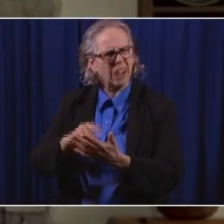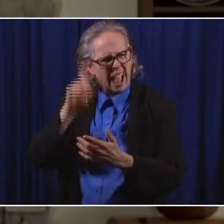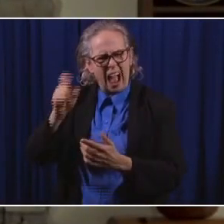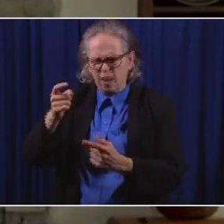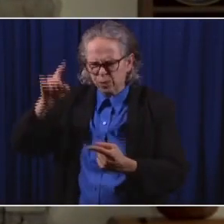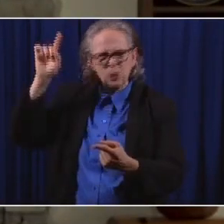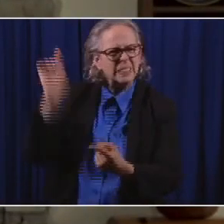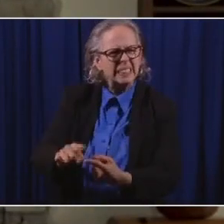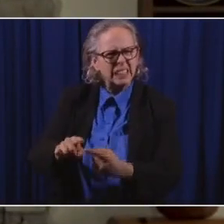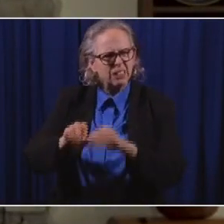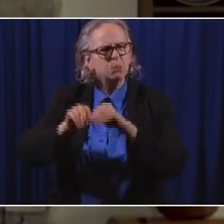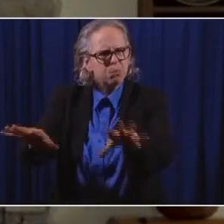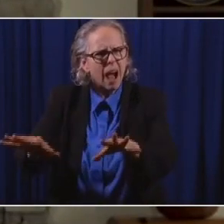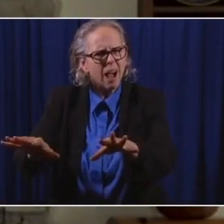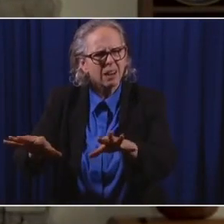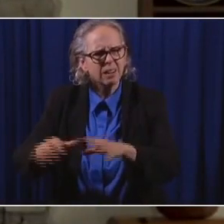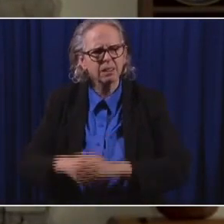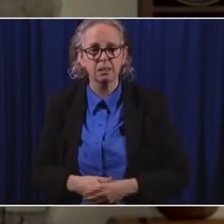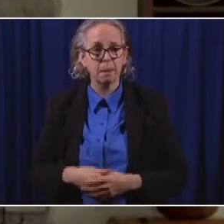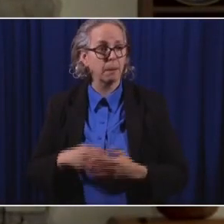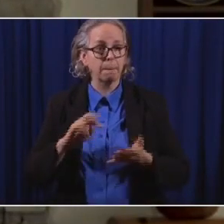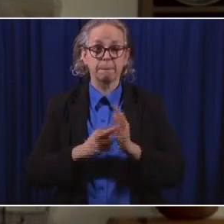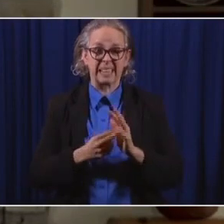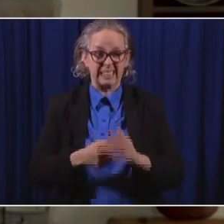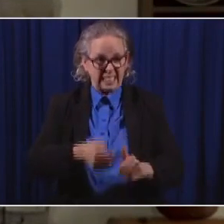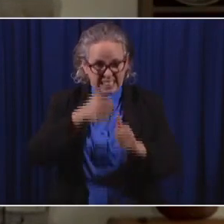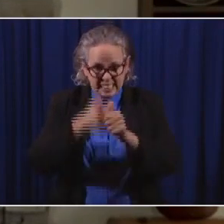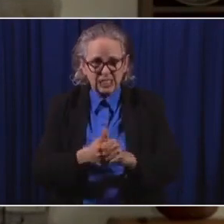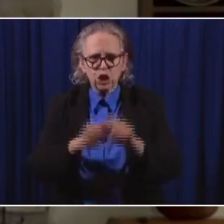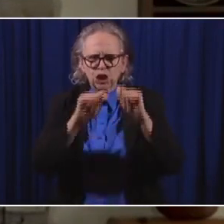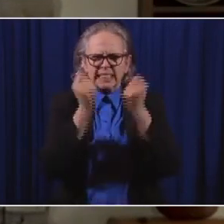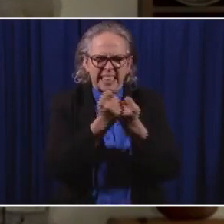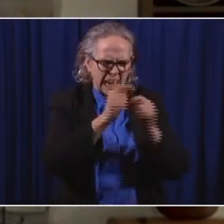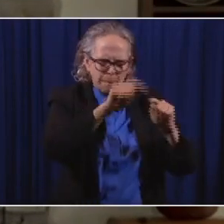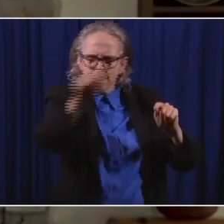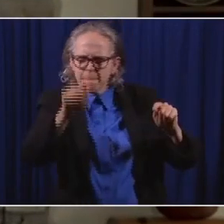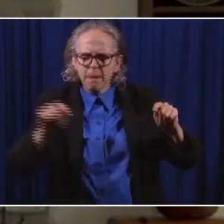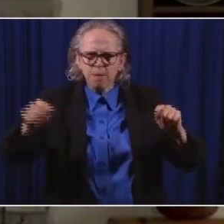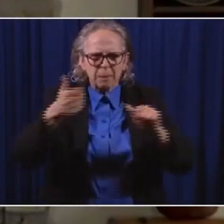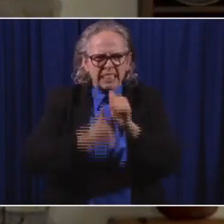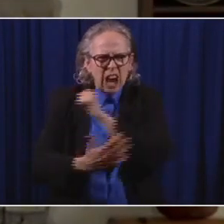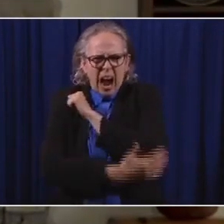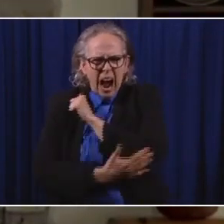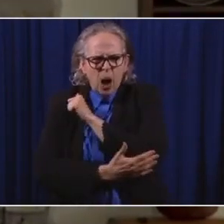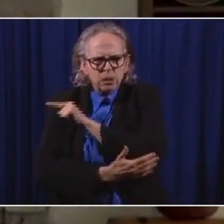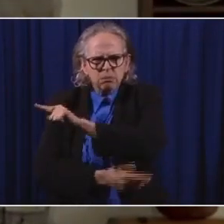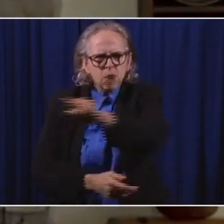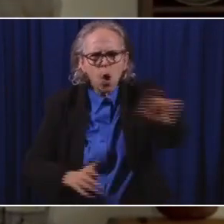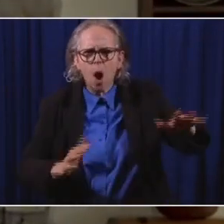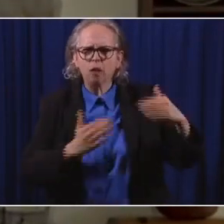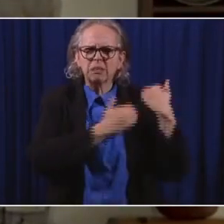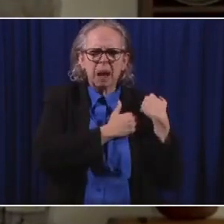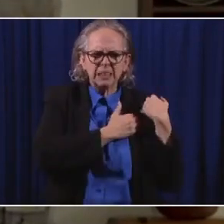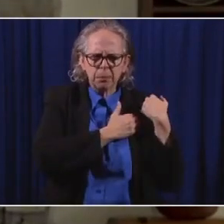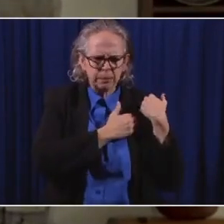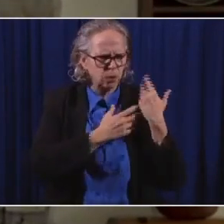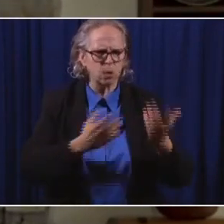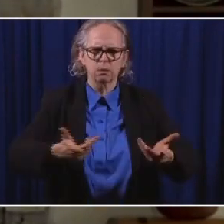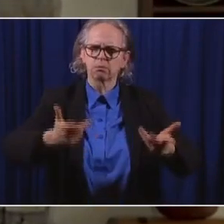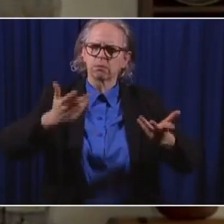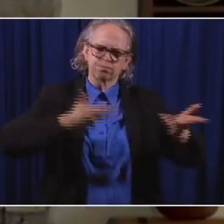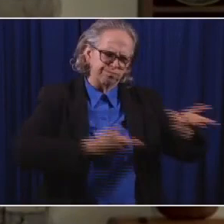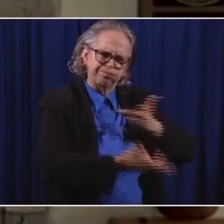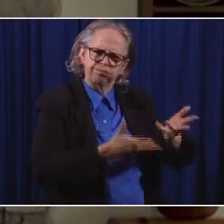to people in the community exactly what is going on in the community, the state of the